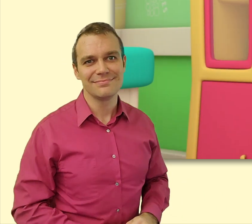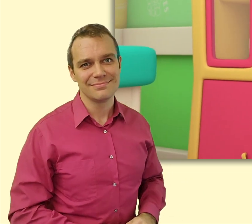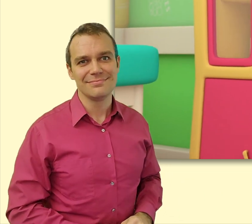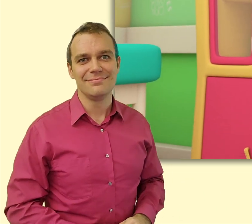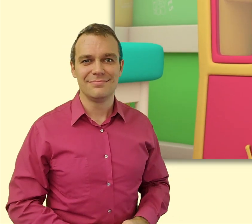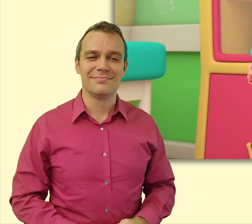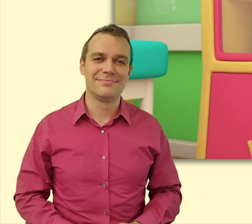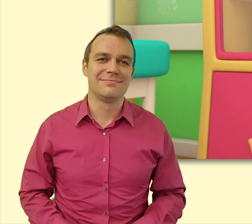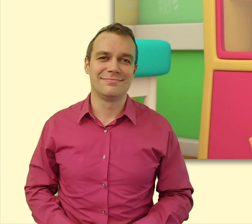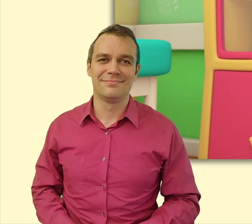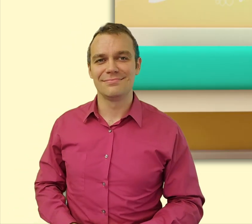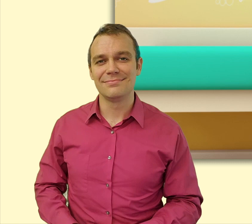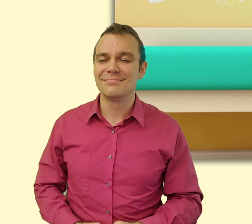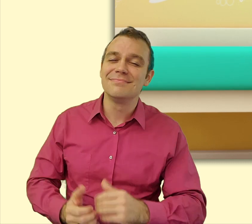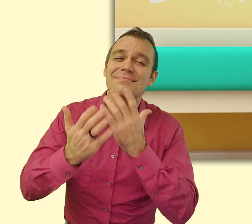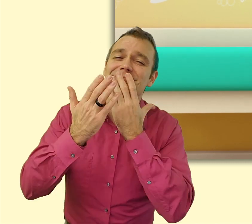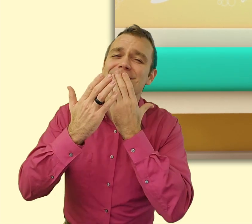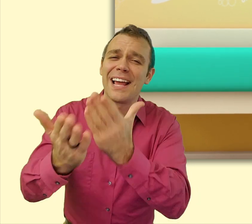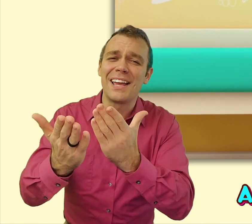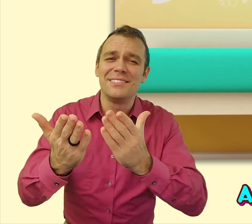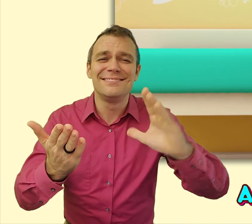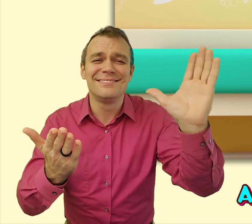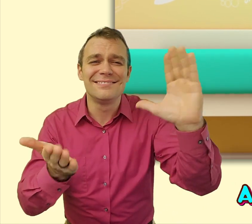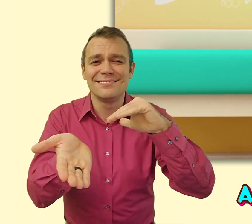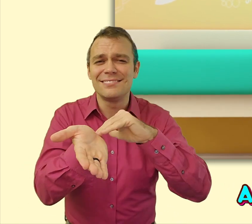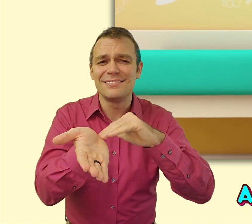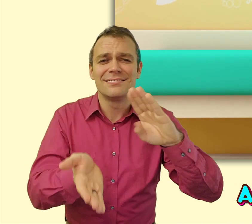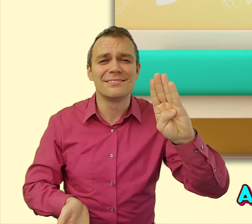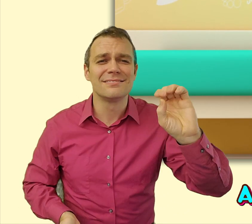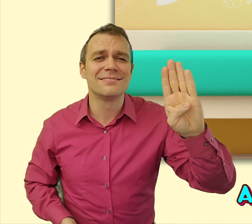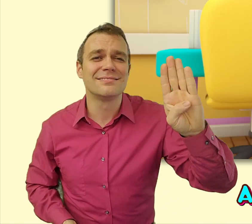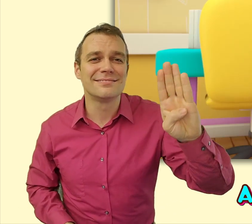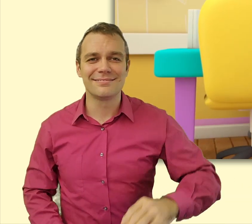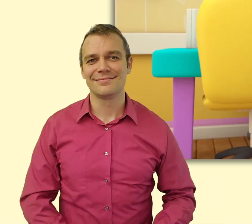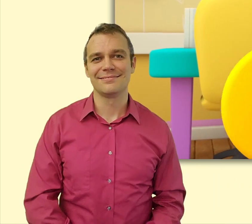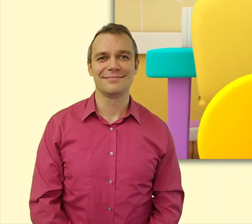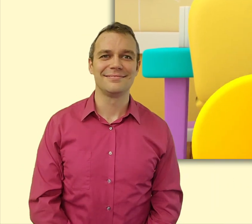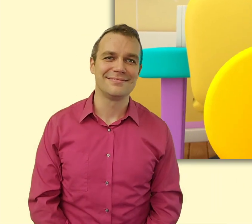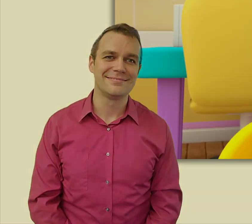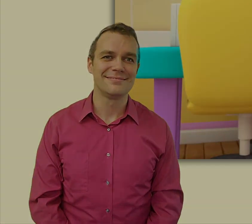Thank you. And goodbye, Dr. Bob.